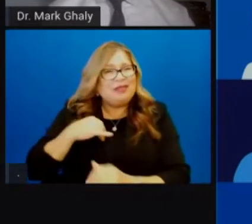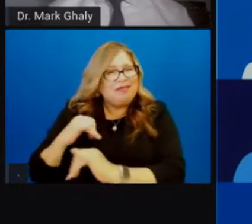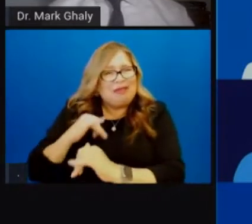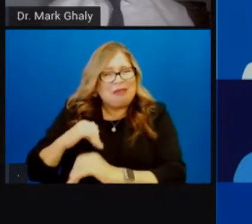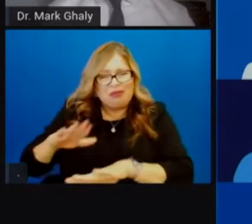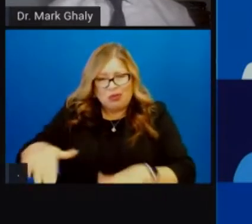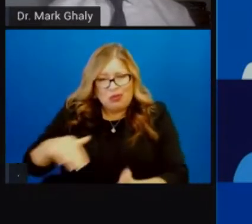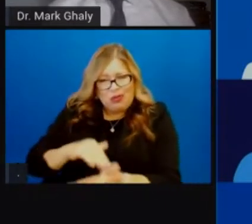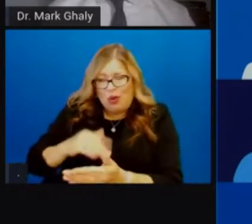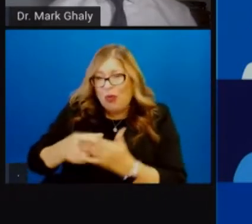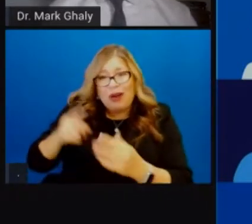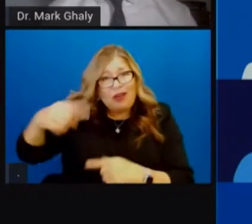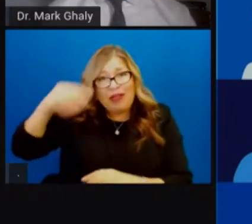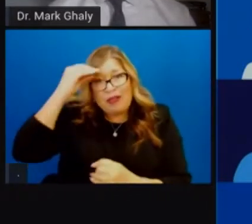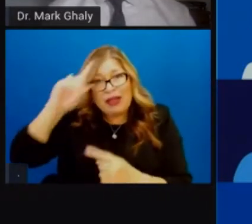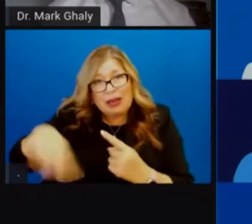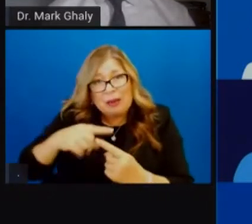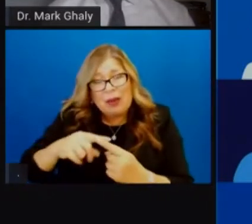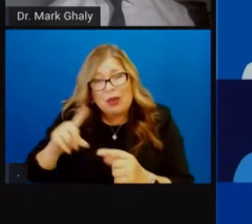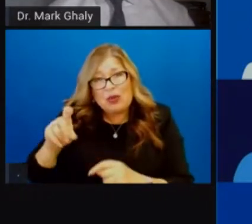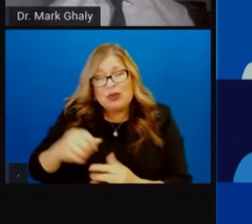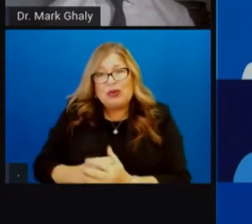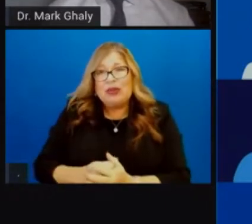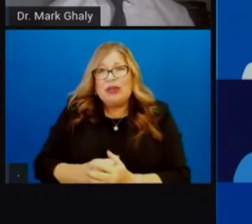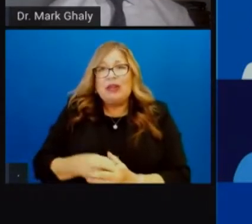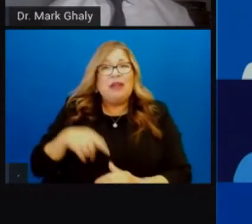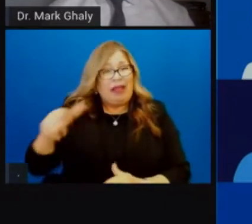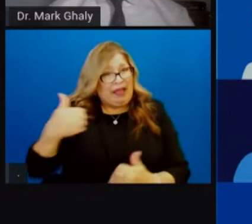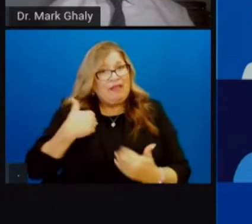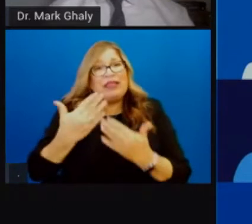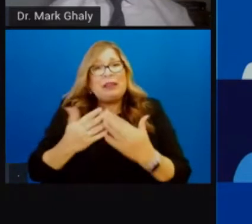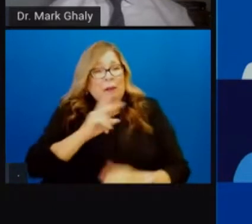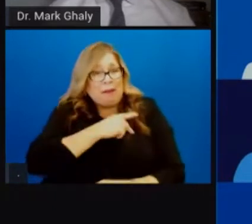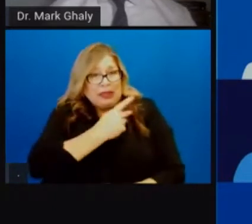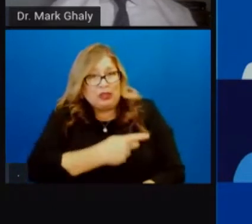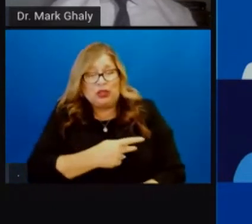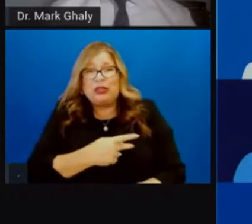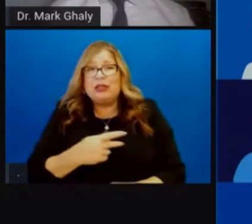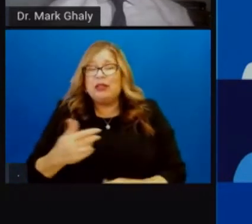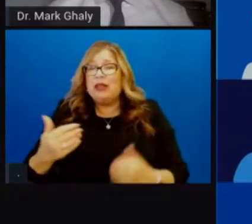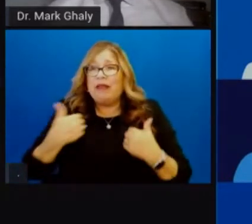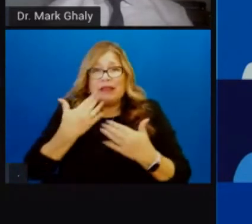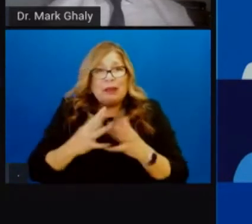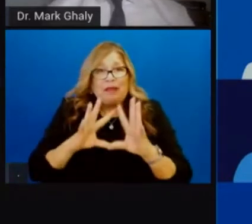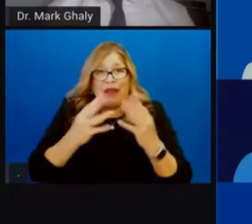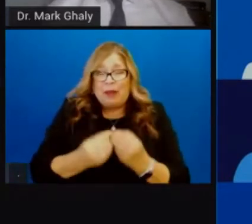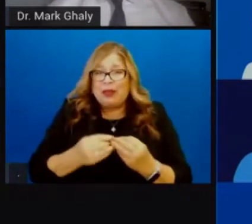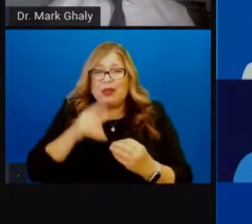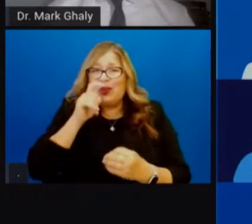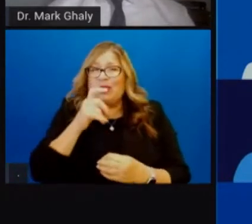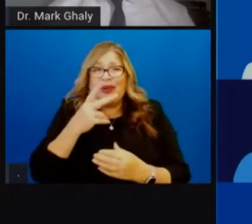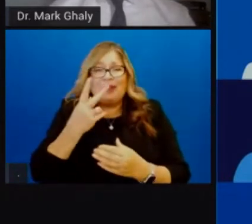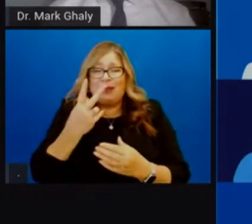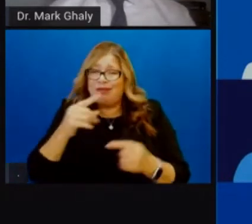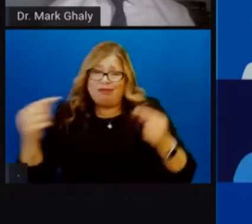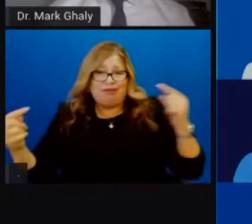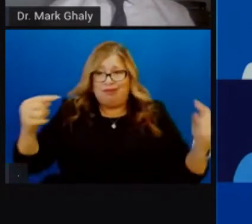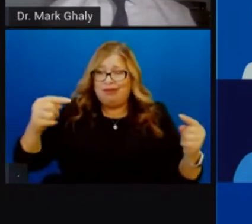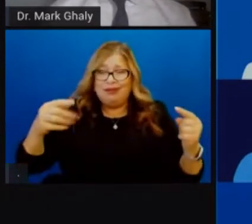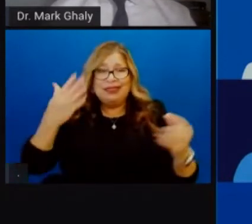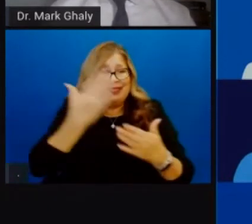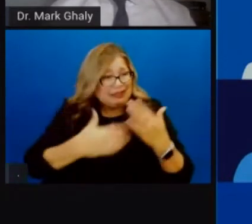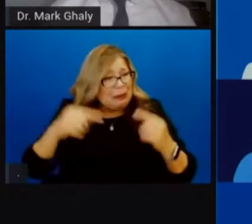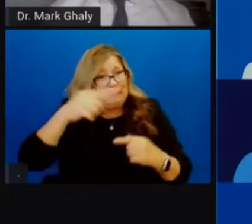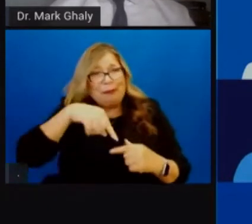there'll be patients of theirs, families that they take care of on both sides of the question. Those who've